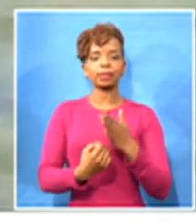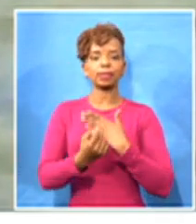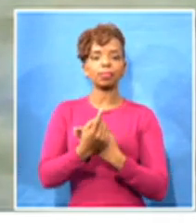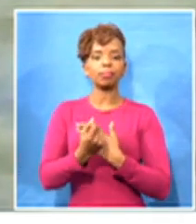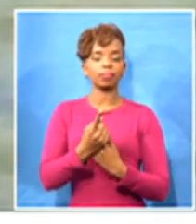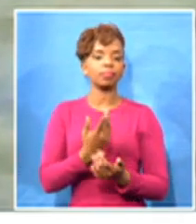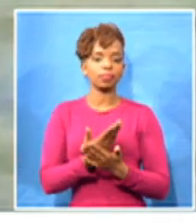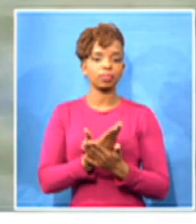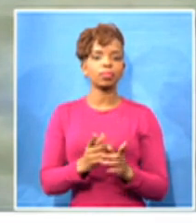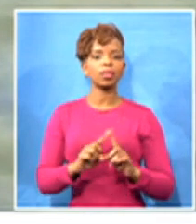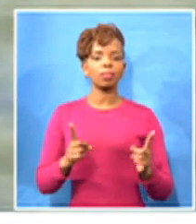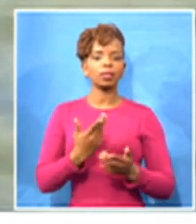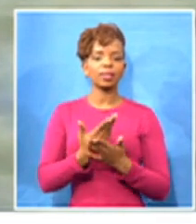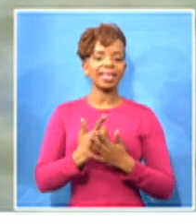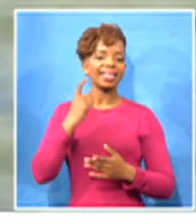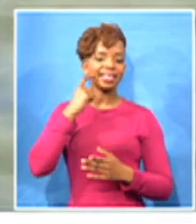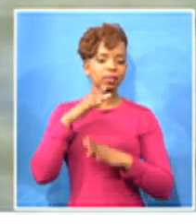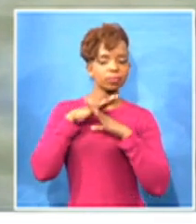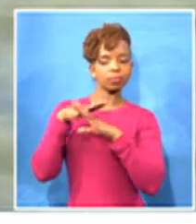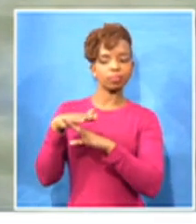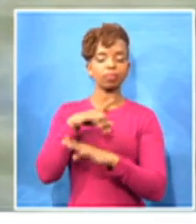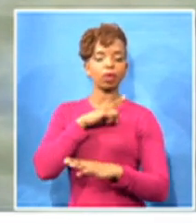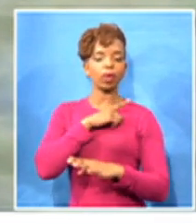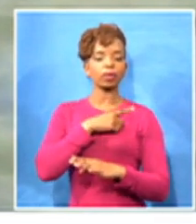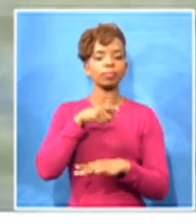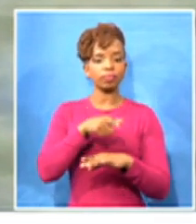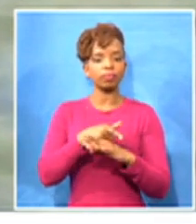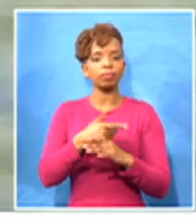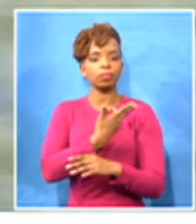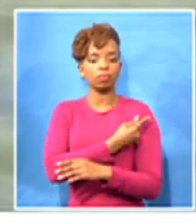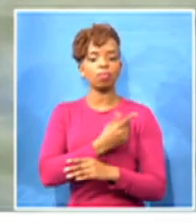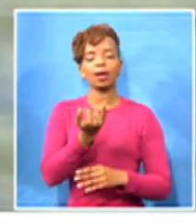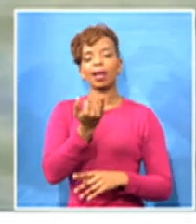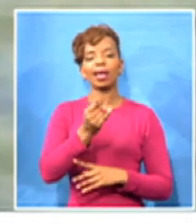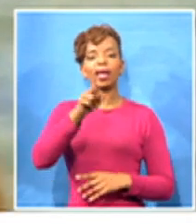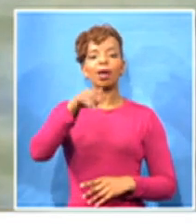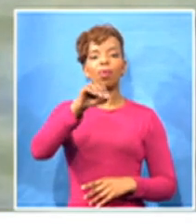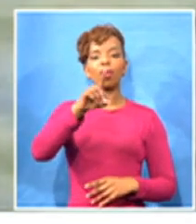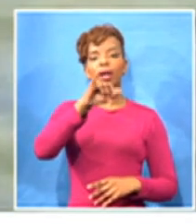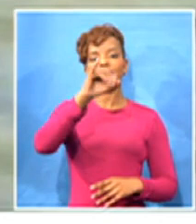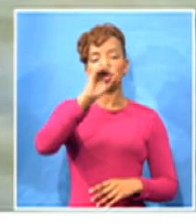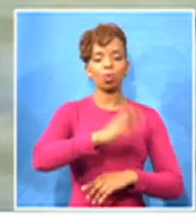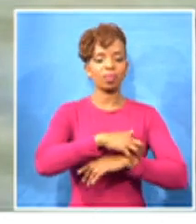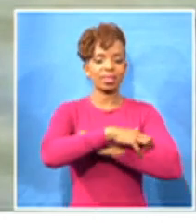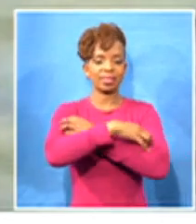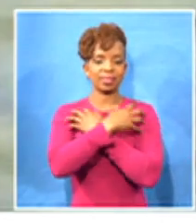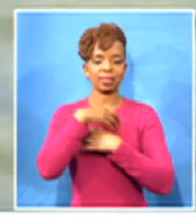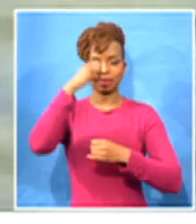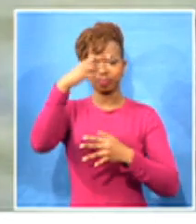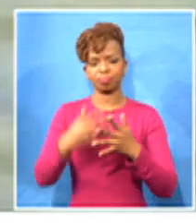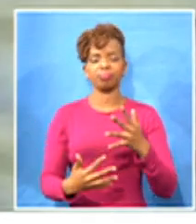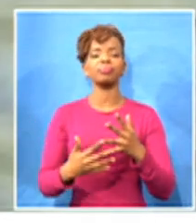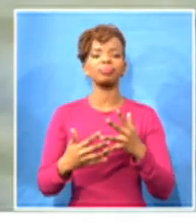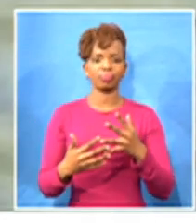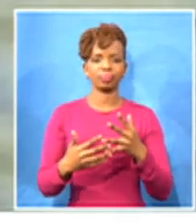easily prevented by vaccination. Like I said, polio, for instance, whooping cough, measles, diphtheria. Now, can you